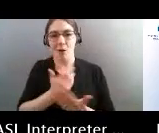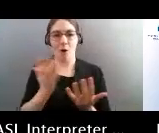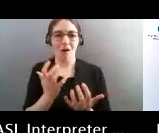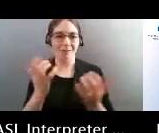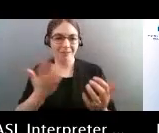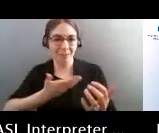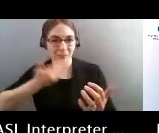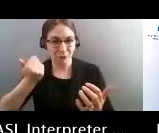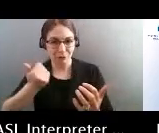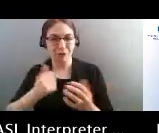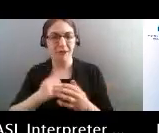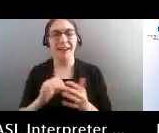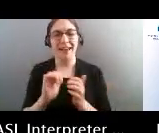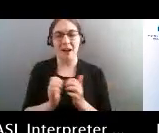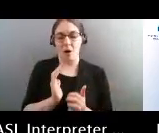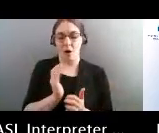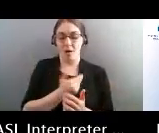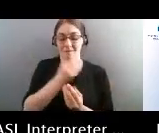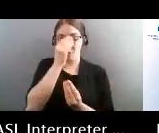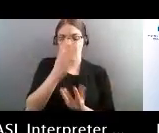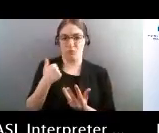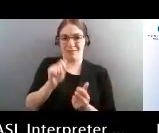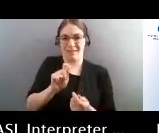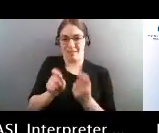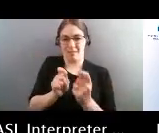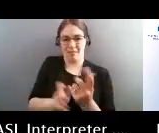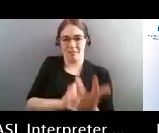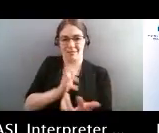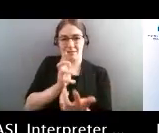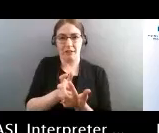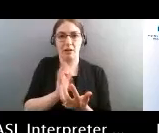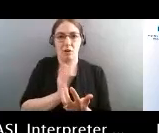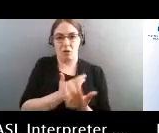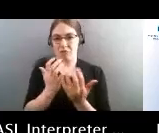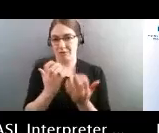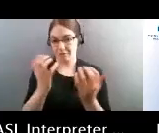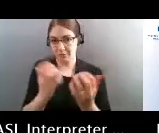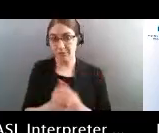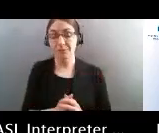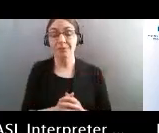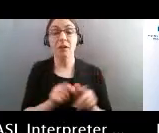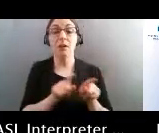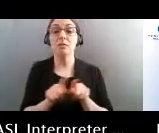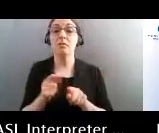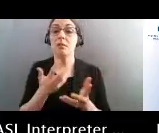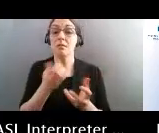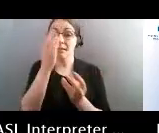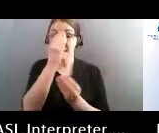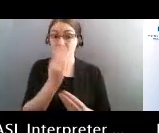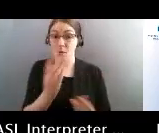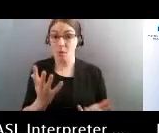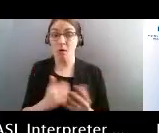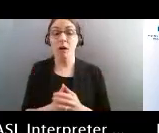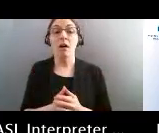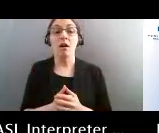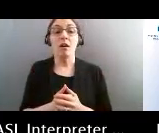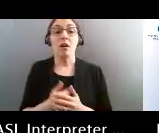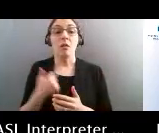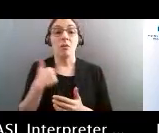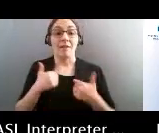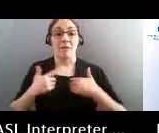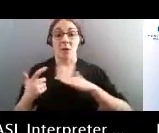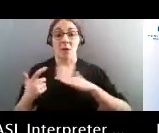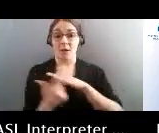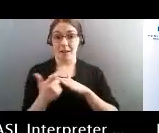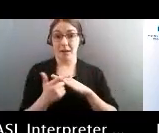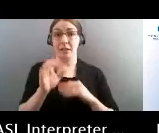can gear that information. Also, I wanted to let you all know that there are automated